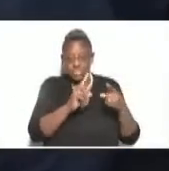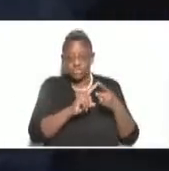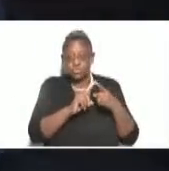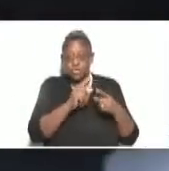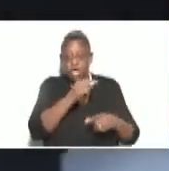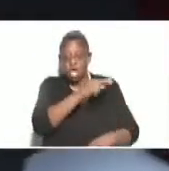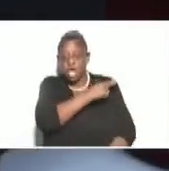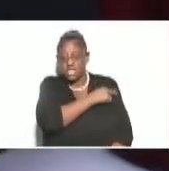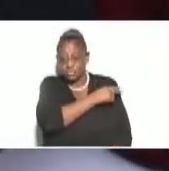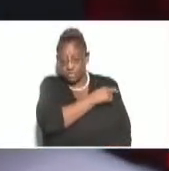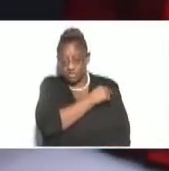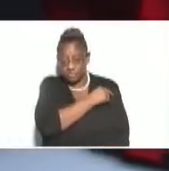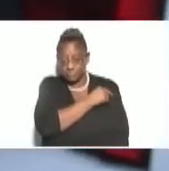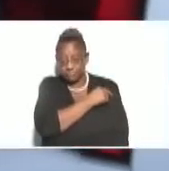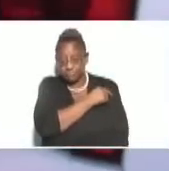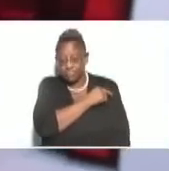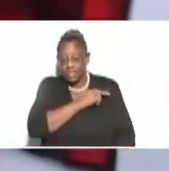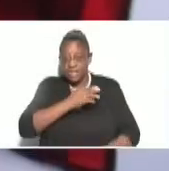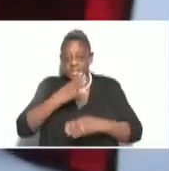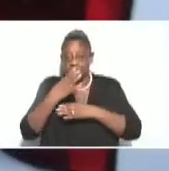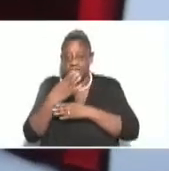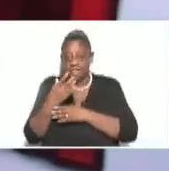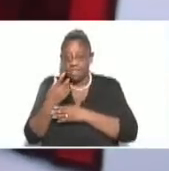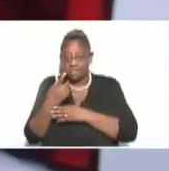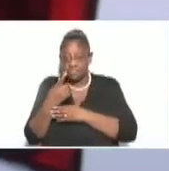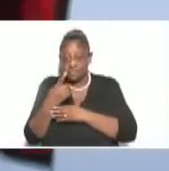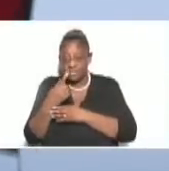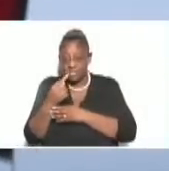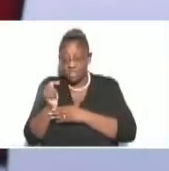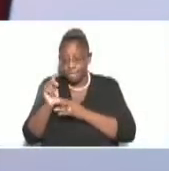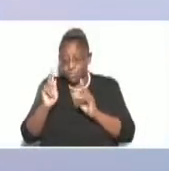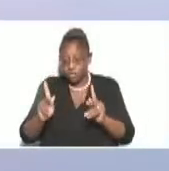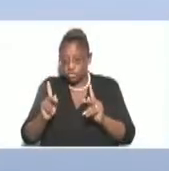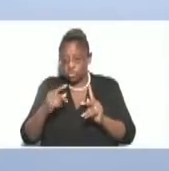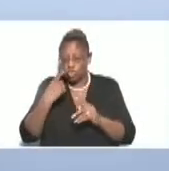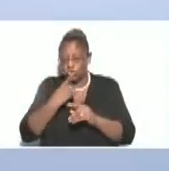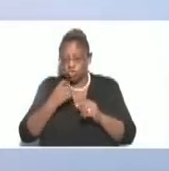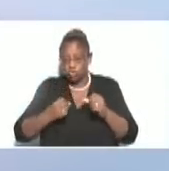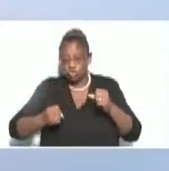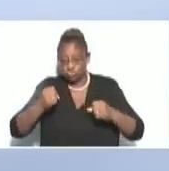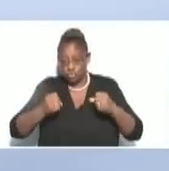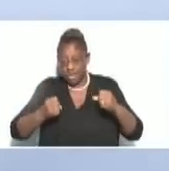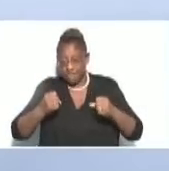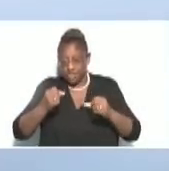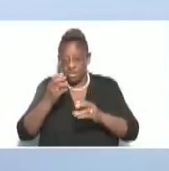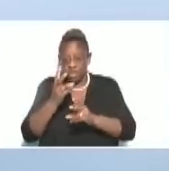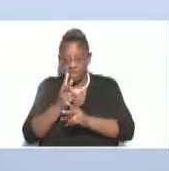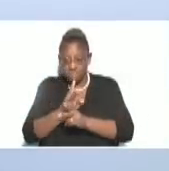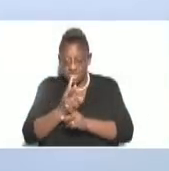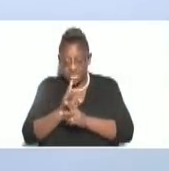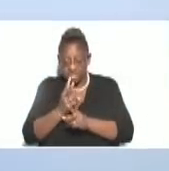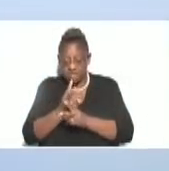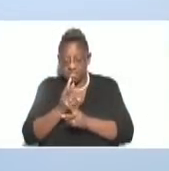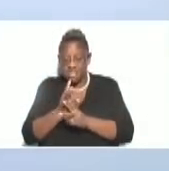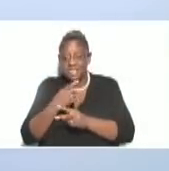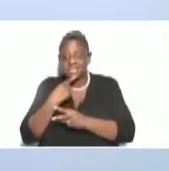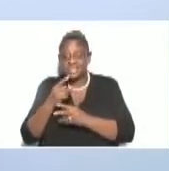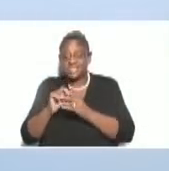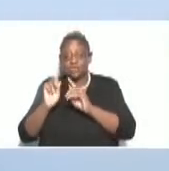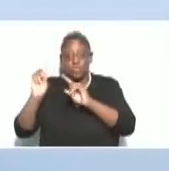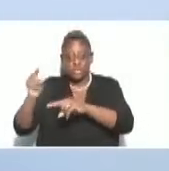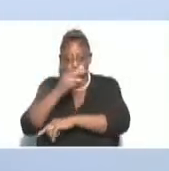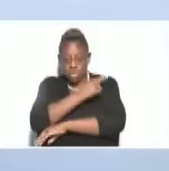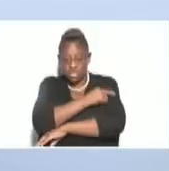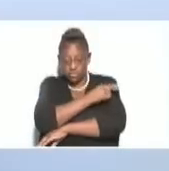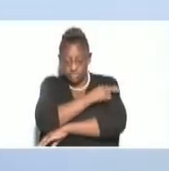The single male occupant of the vehicle was transported to hospital. His condition, along with